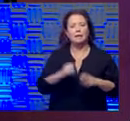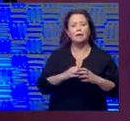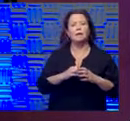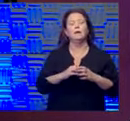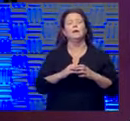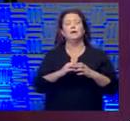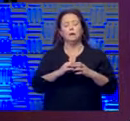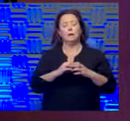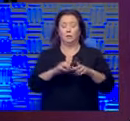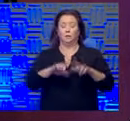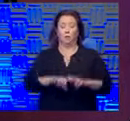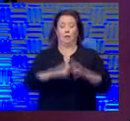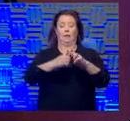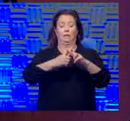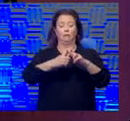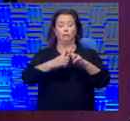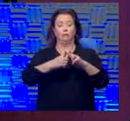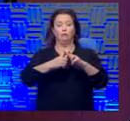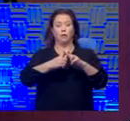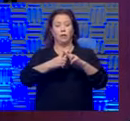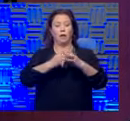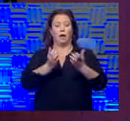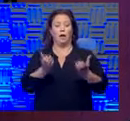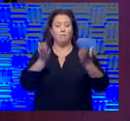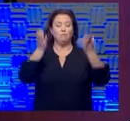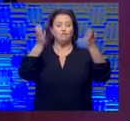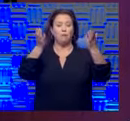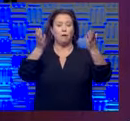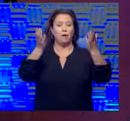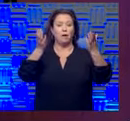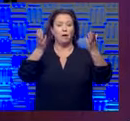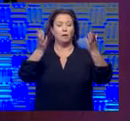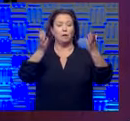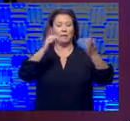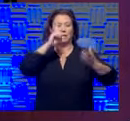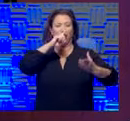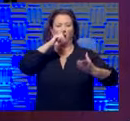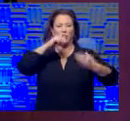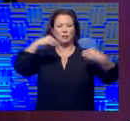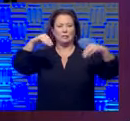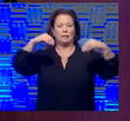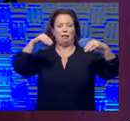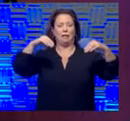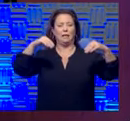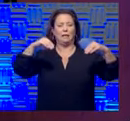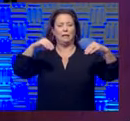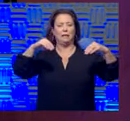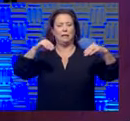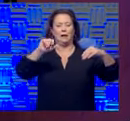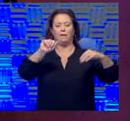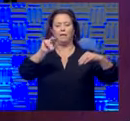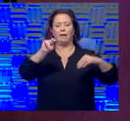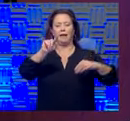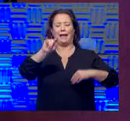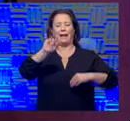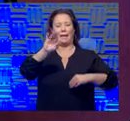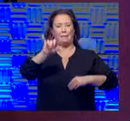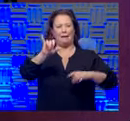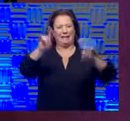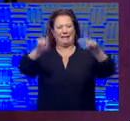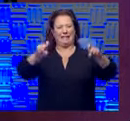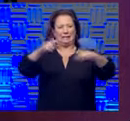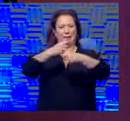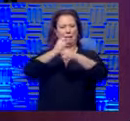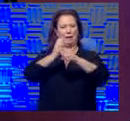what initially I brought up as a fraudulent selling on the part of the this test